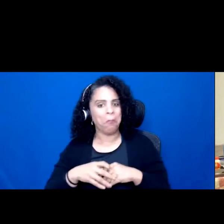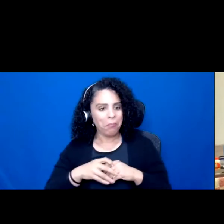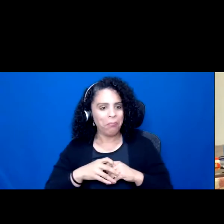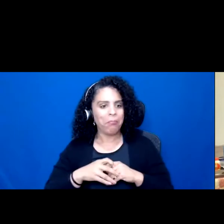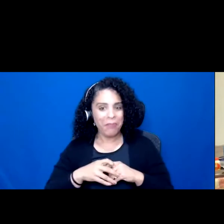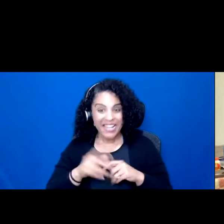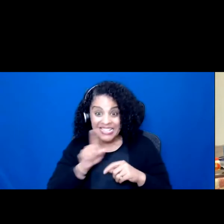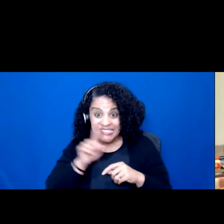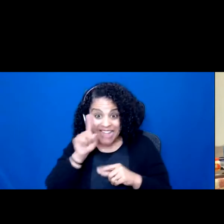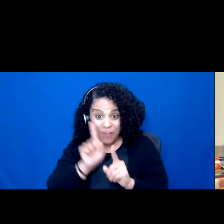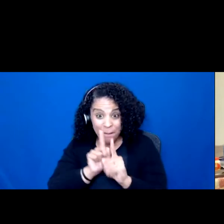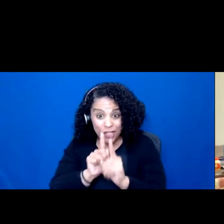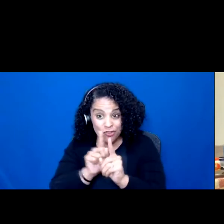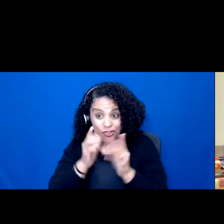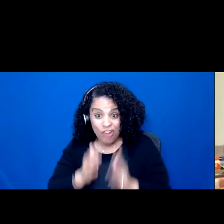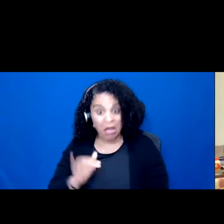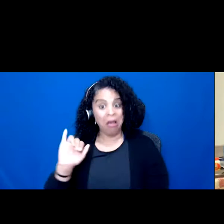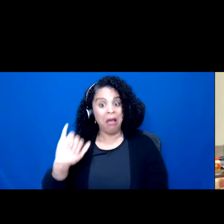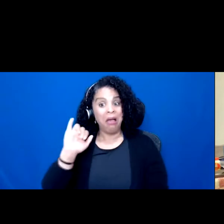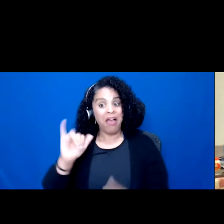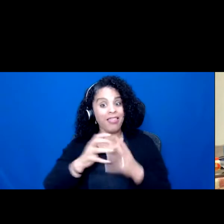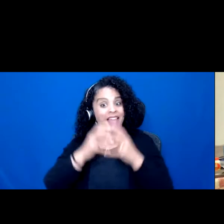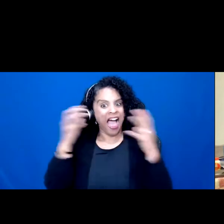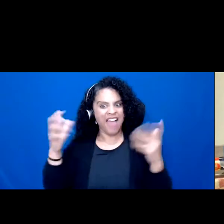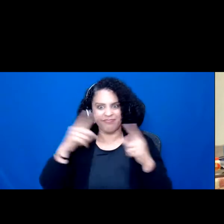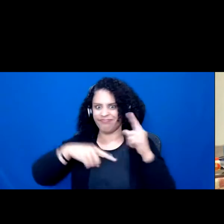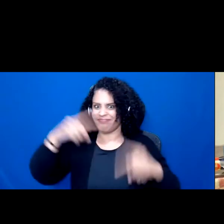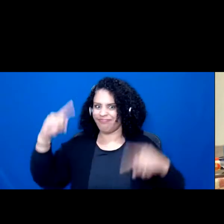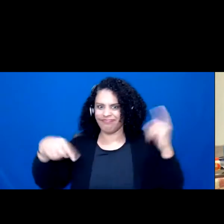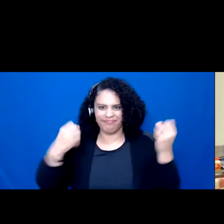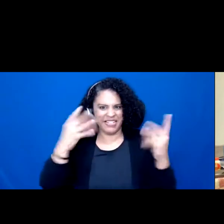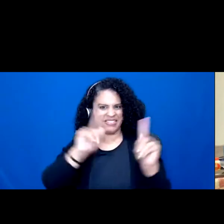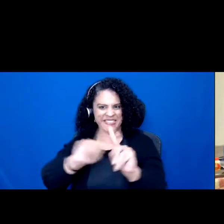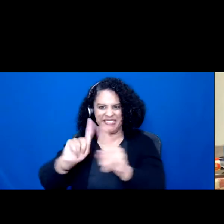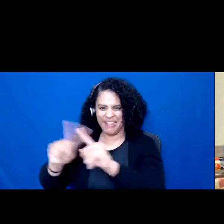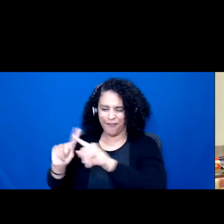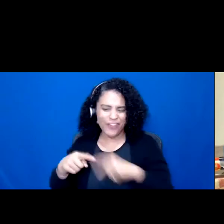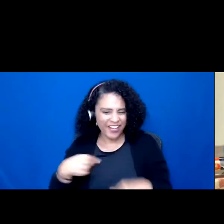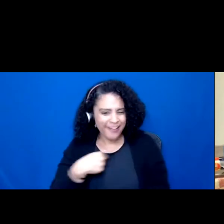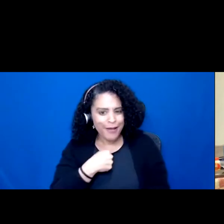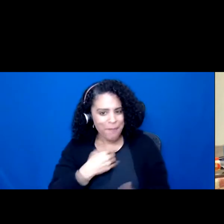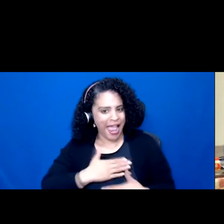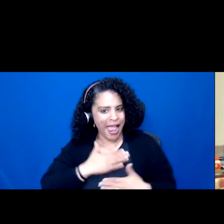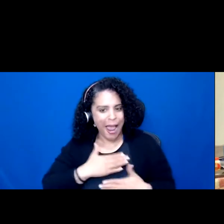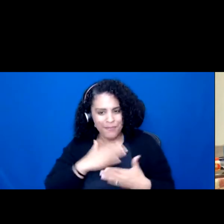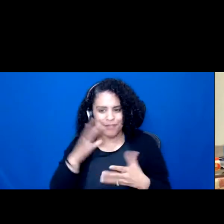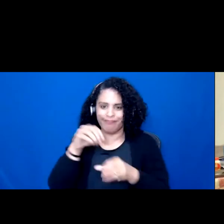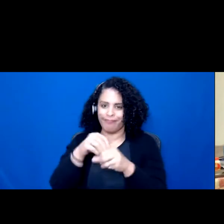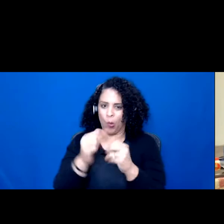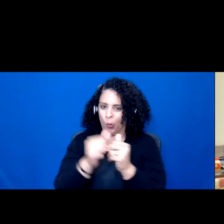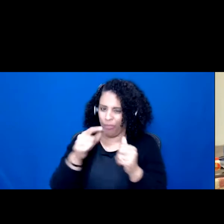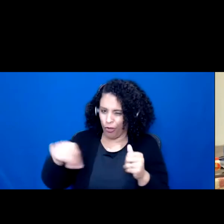deaf mentors. Yeah, we have a lot of variety here tonight, and I'm so happy to be here with all of you